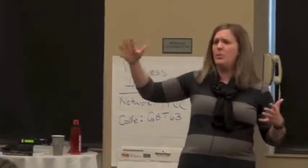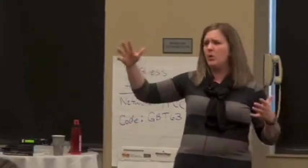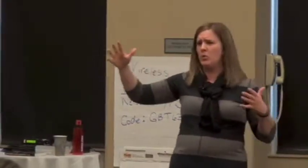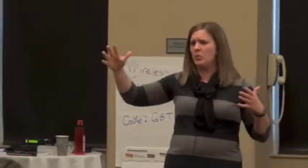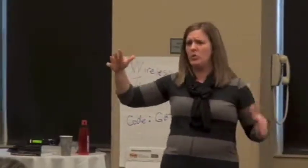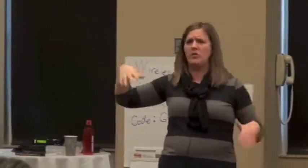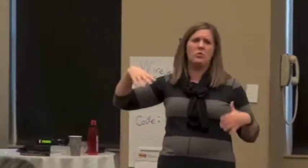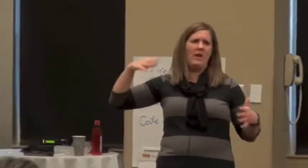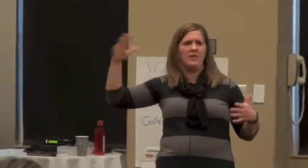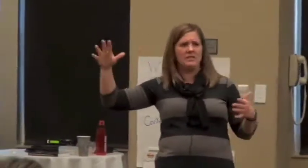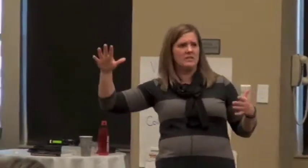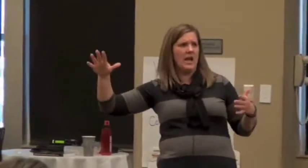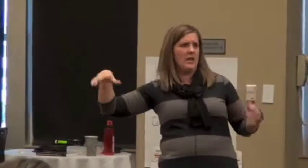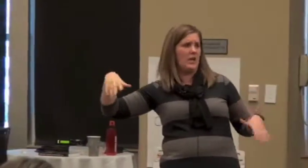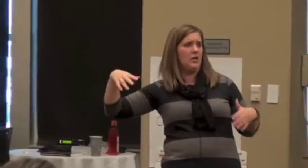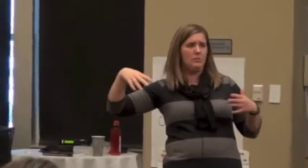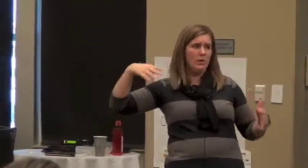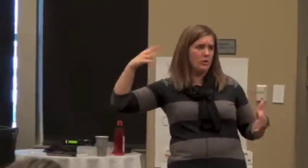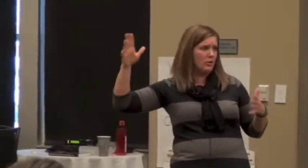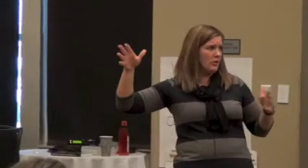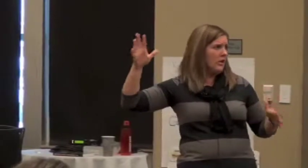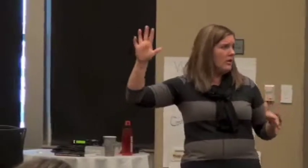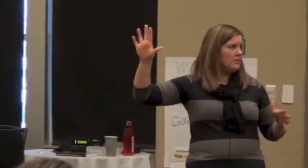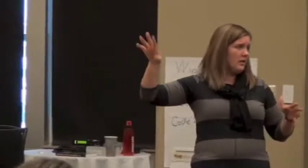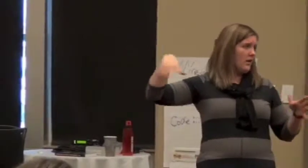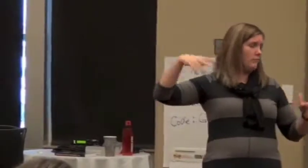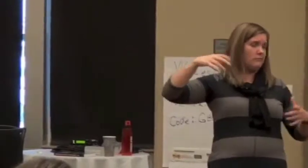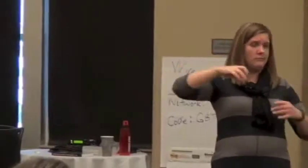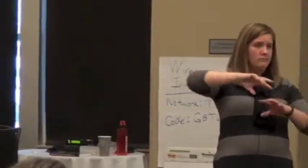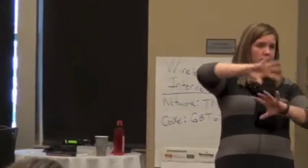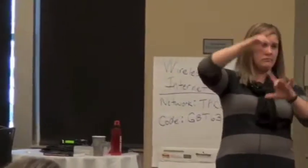in the computer world, graphic designing, computer